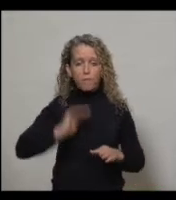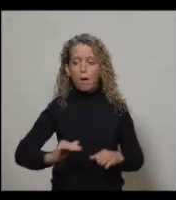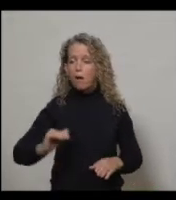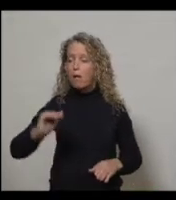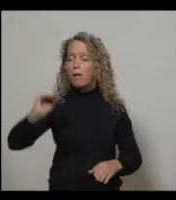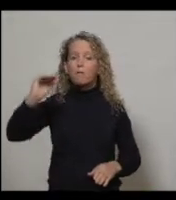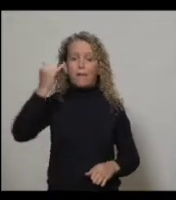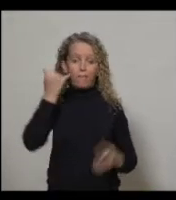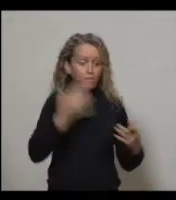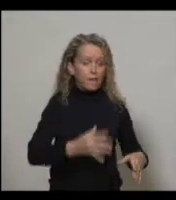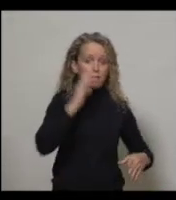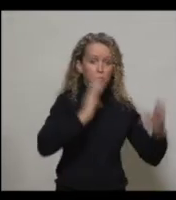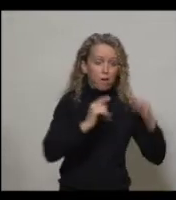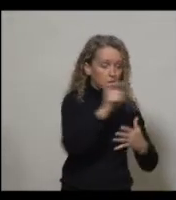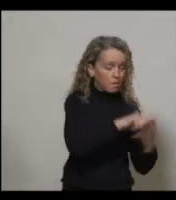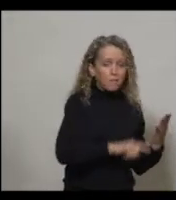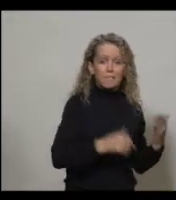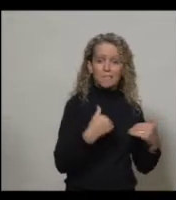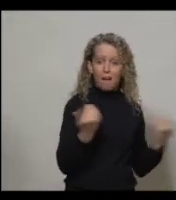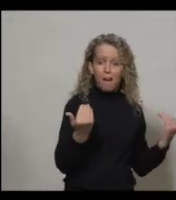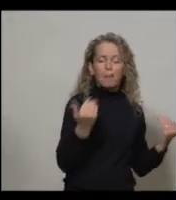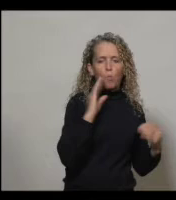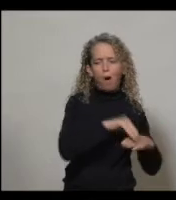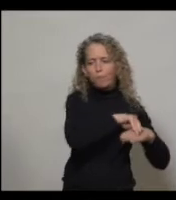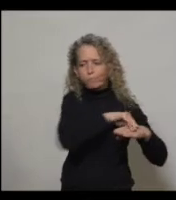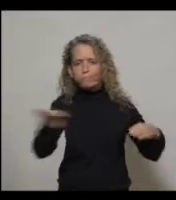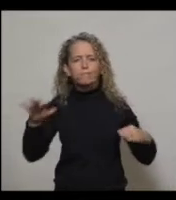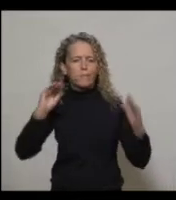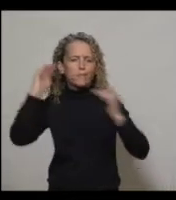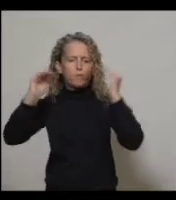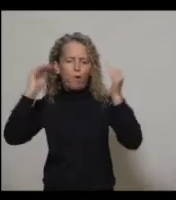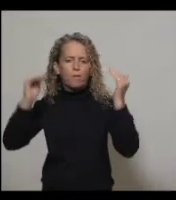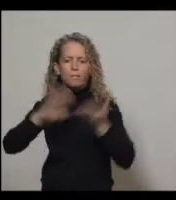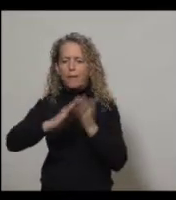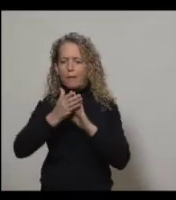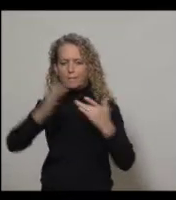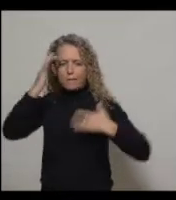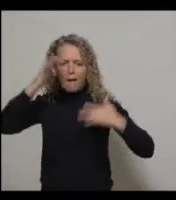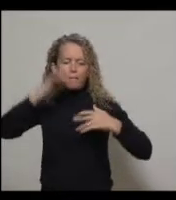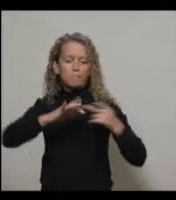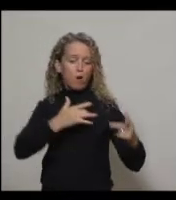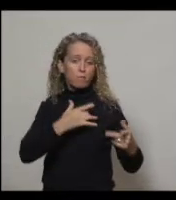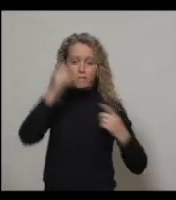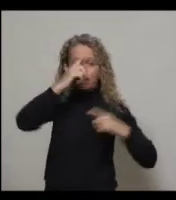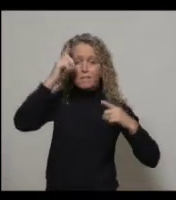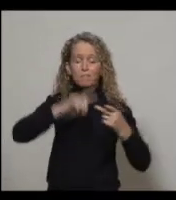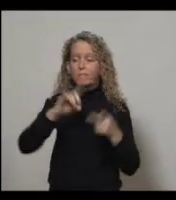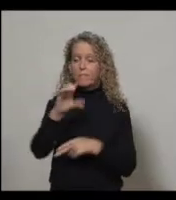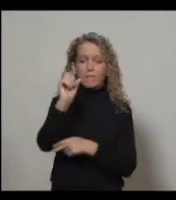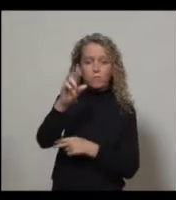the more likely you were to have physical and mental health illnesses. So you're more likely to have heart disease, cancer,